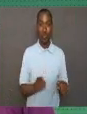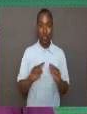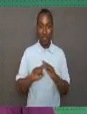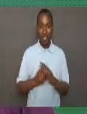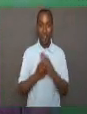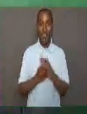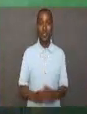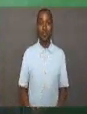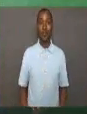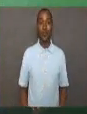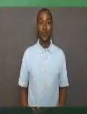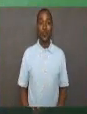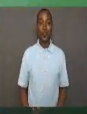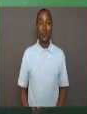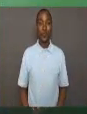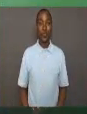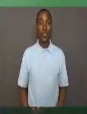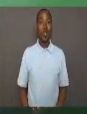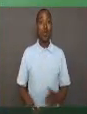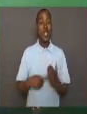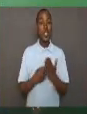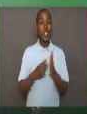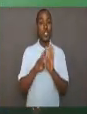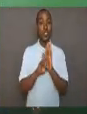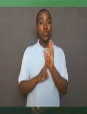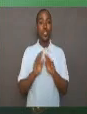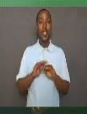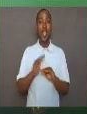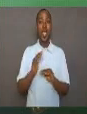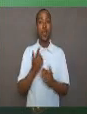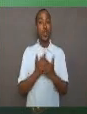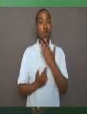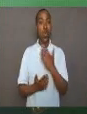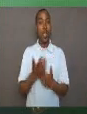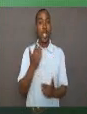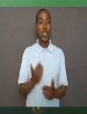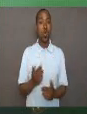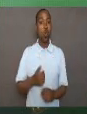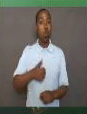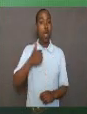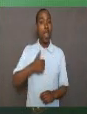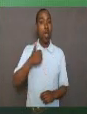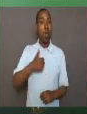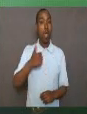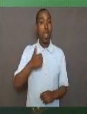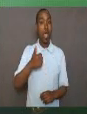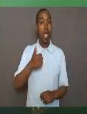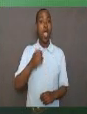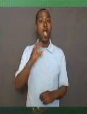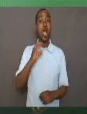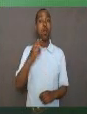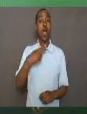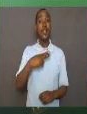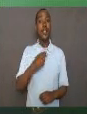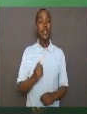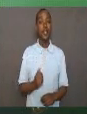begin? In this unit, we discussed the importance of